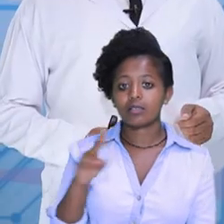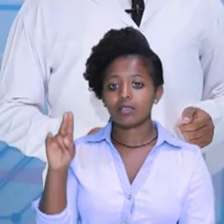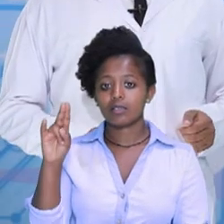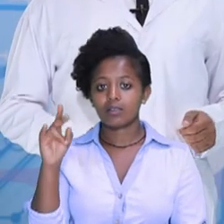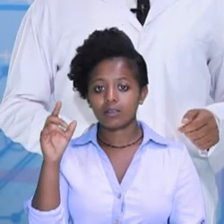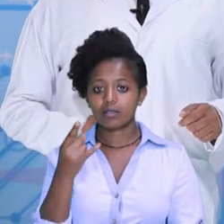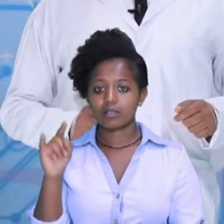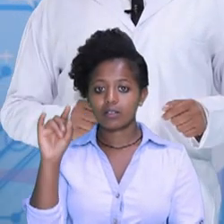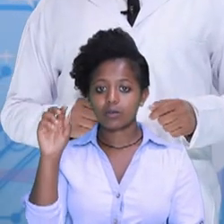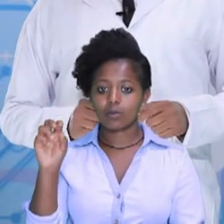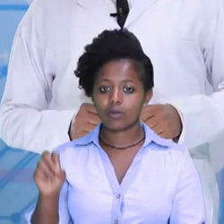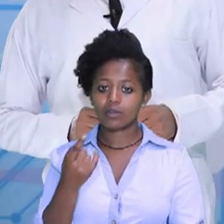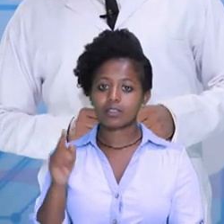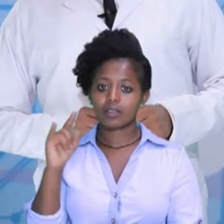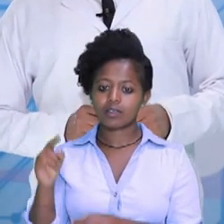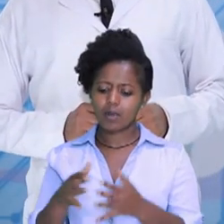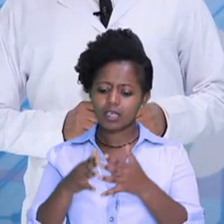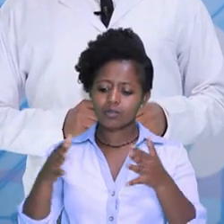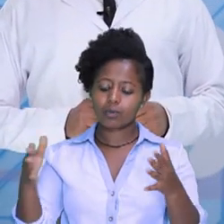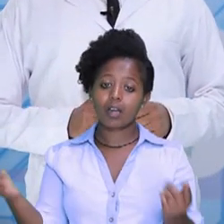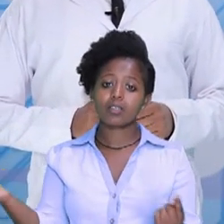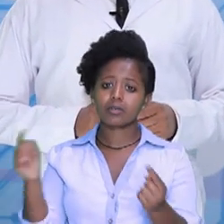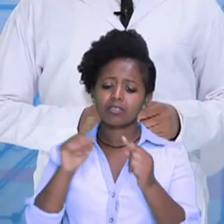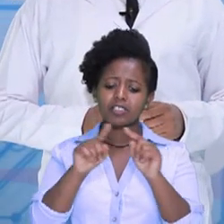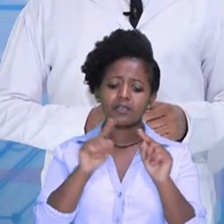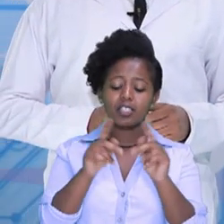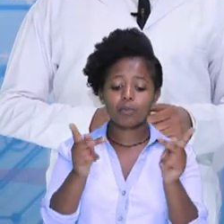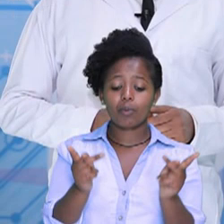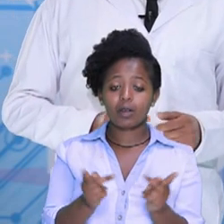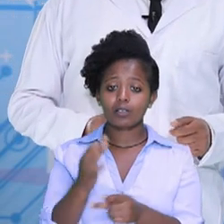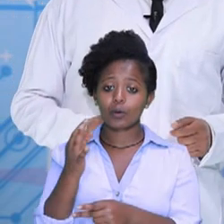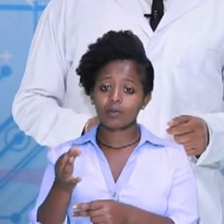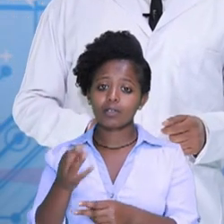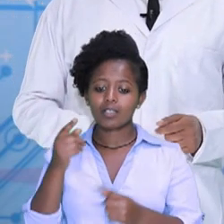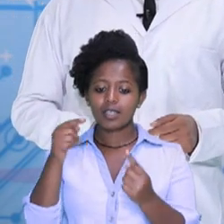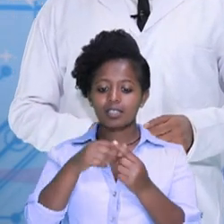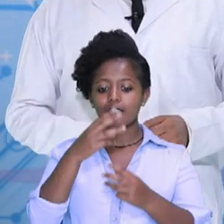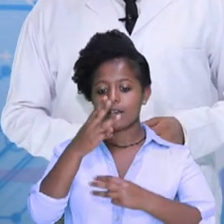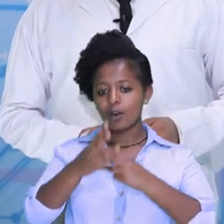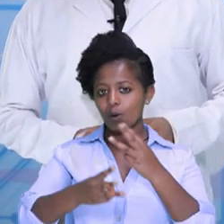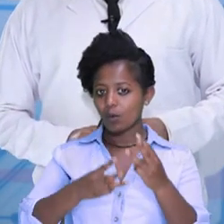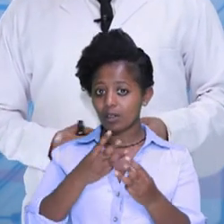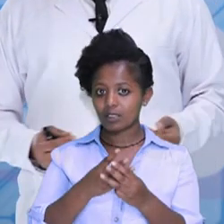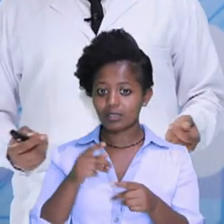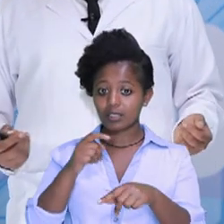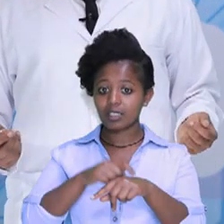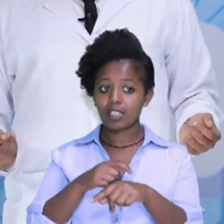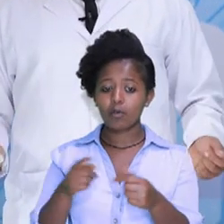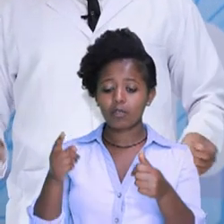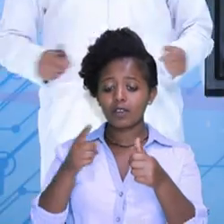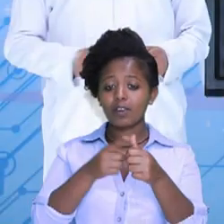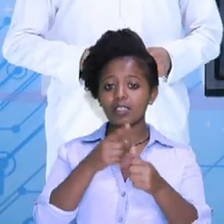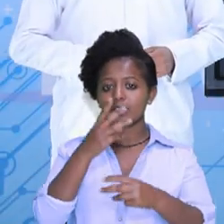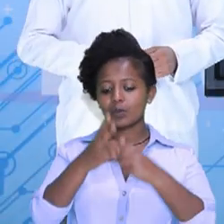This movement was expanded into different parts of the world during the time of First